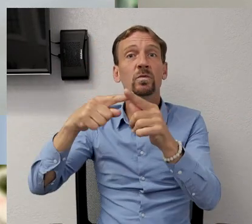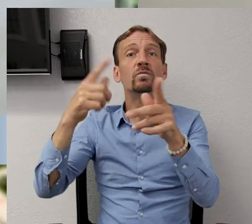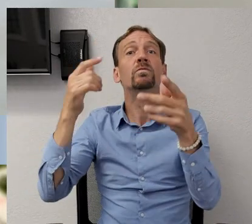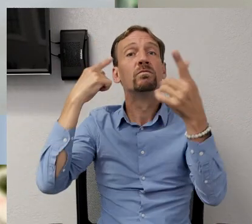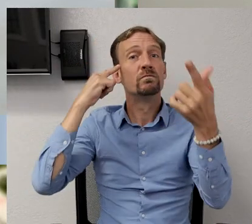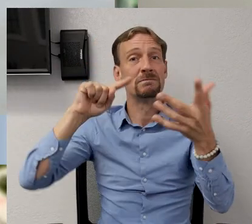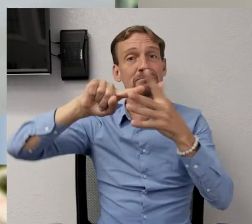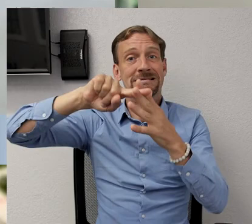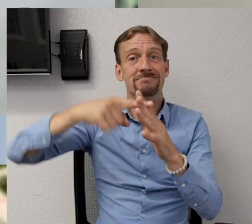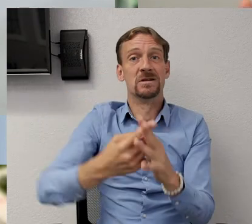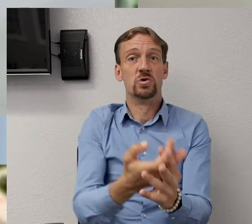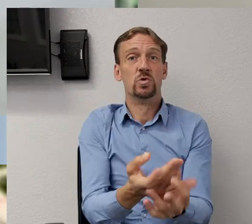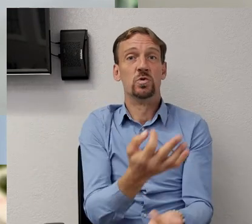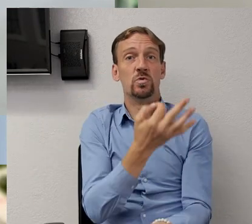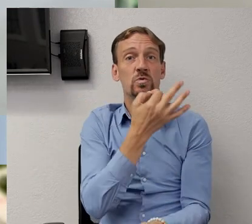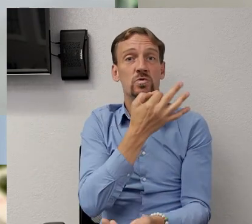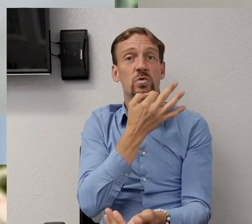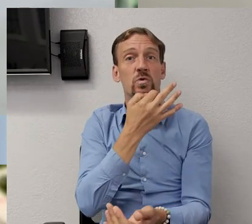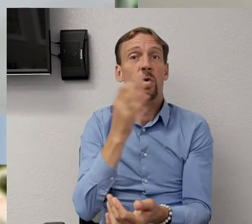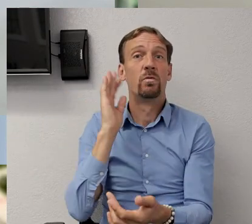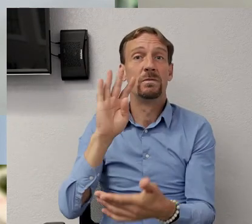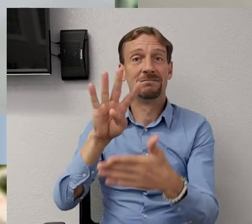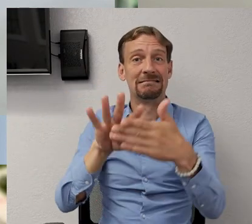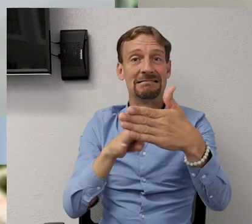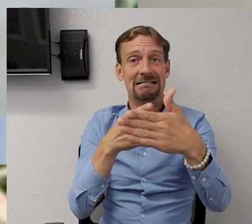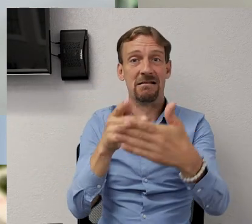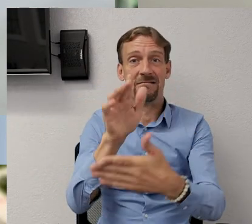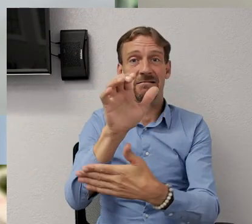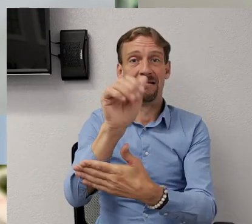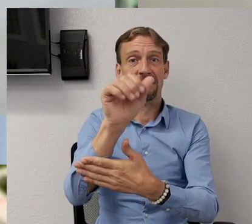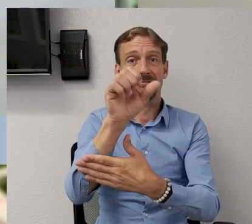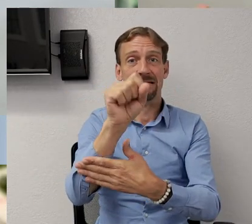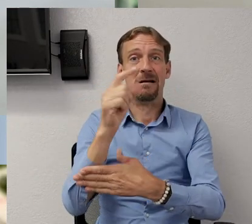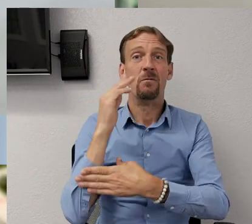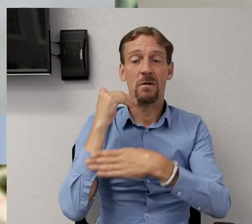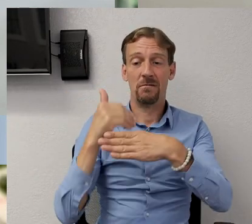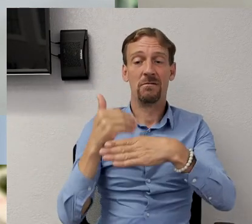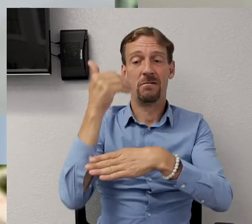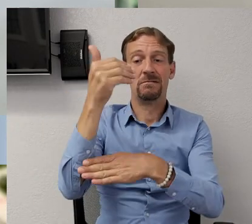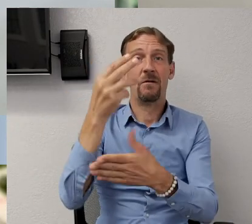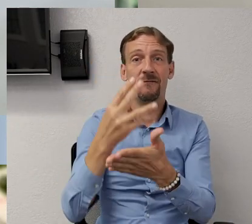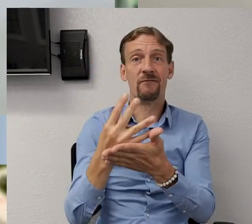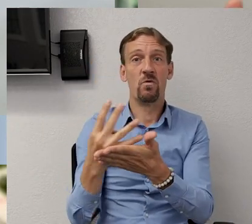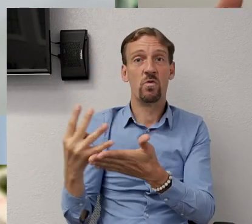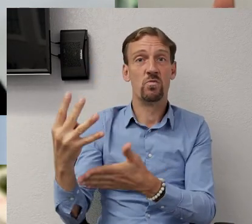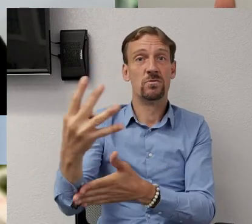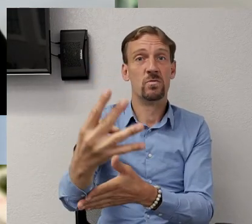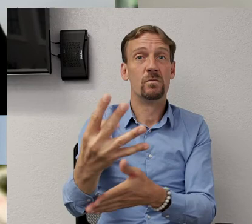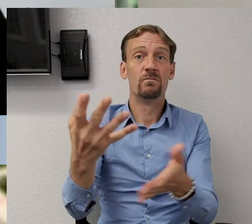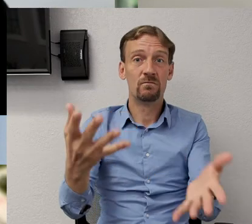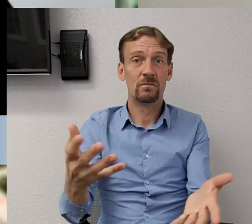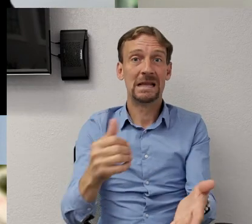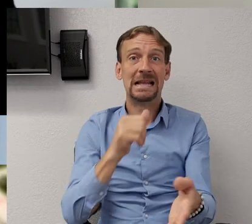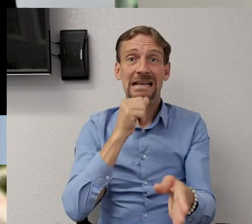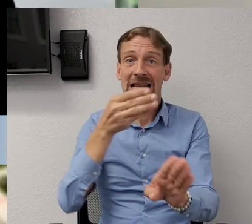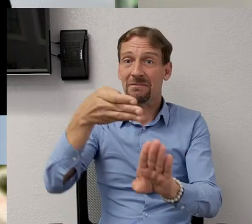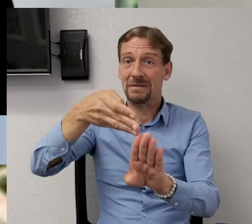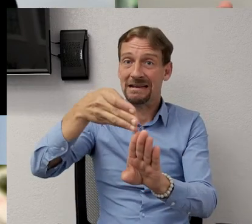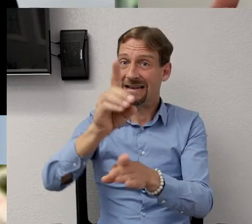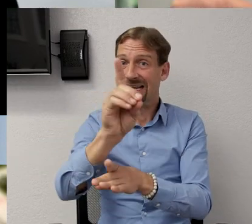begin identifying scheduled cases that they would do over the next 4 weeks. So not a specific